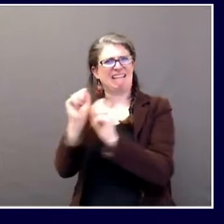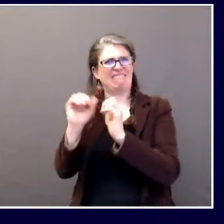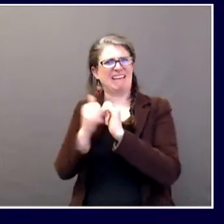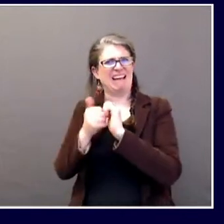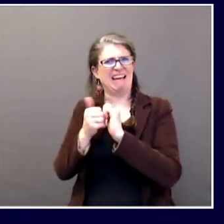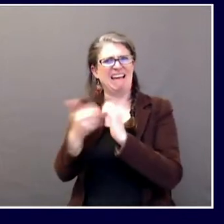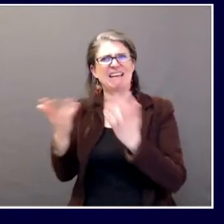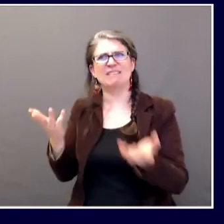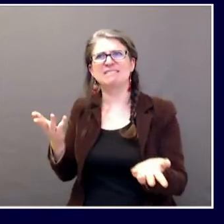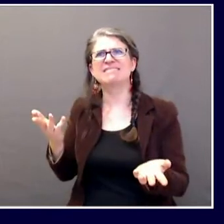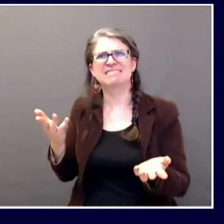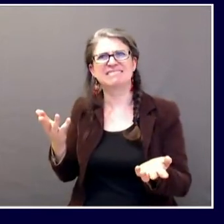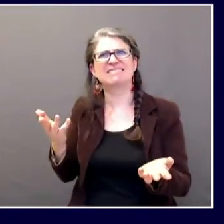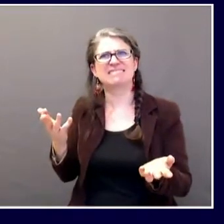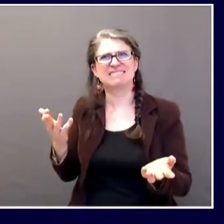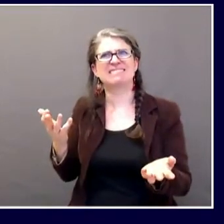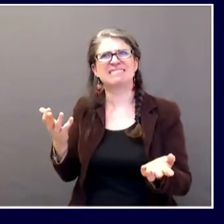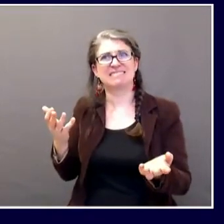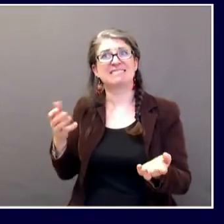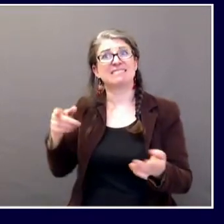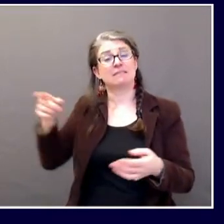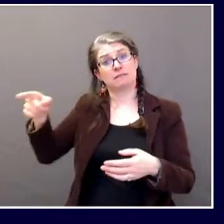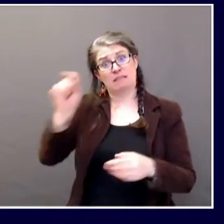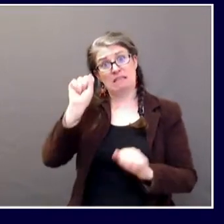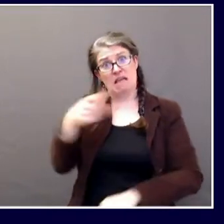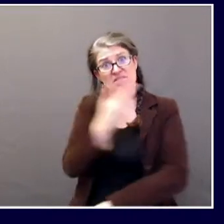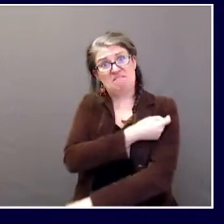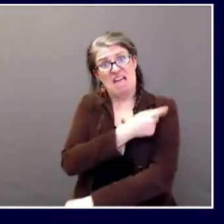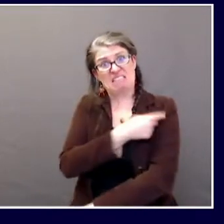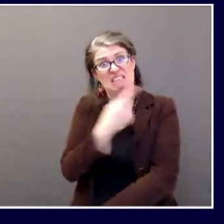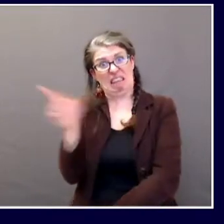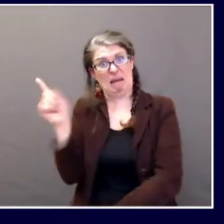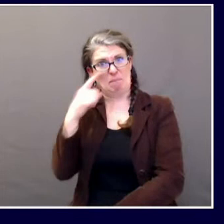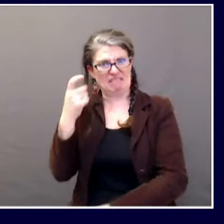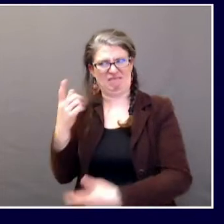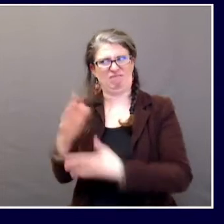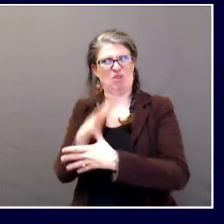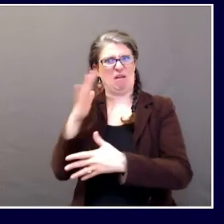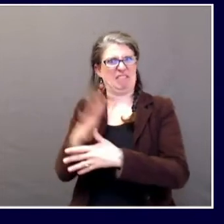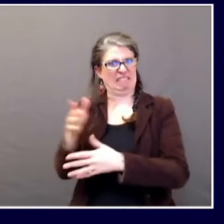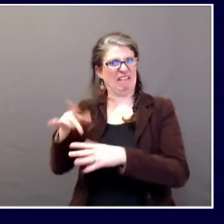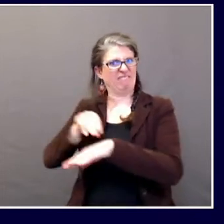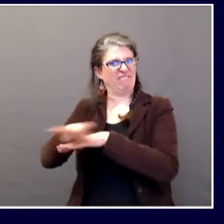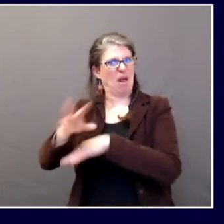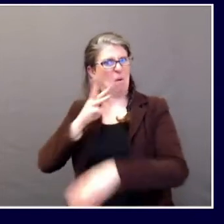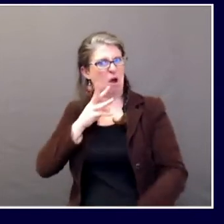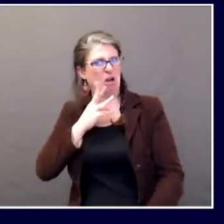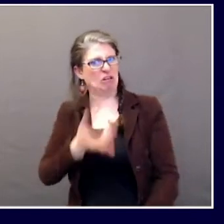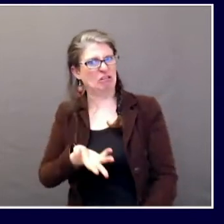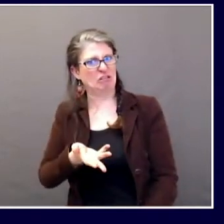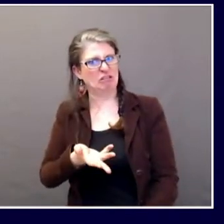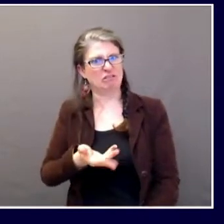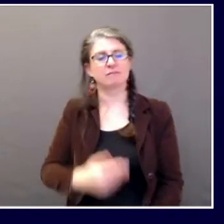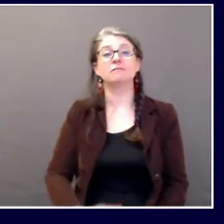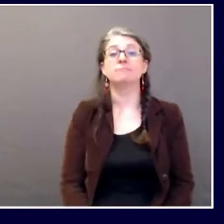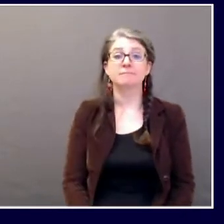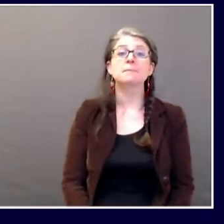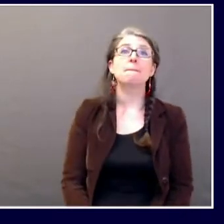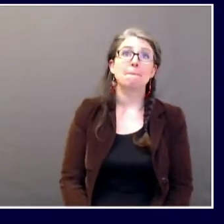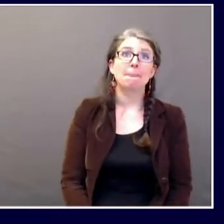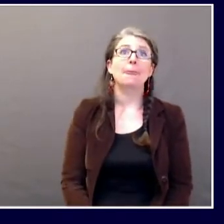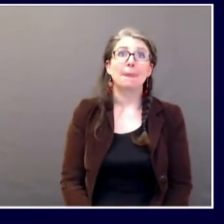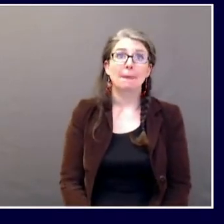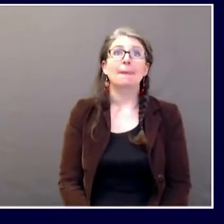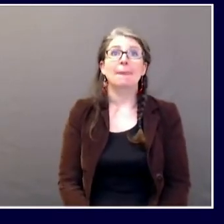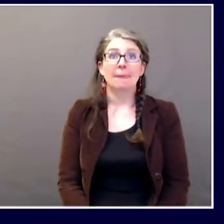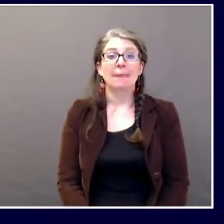be increased? Well, right now, I think it's important to note, Cindy, that we are still only getting about